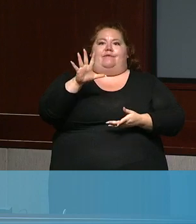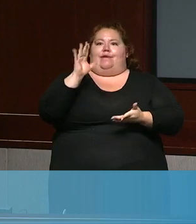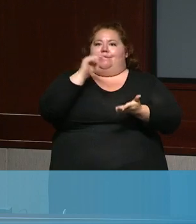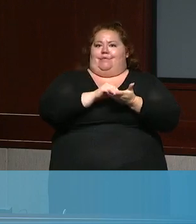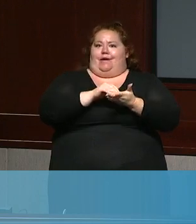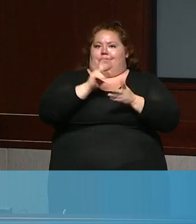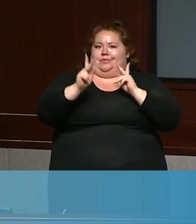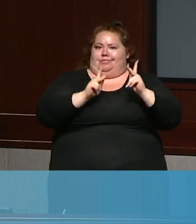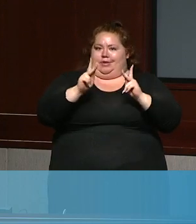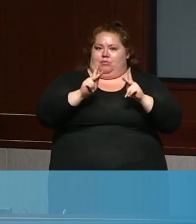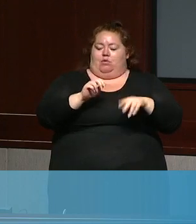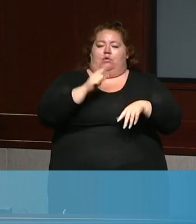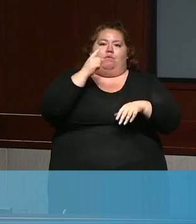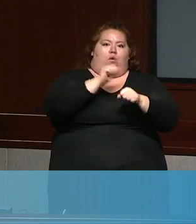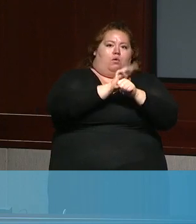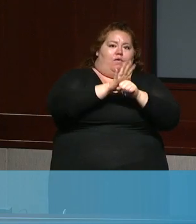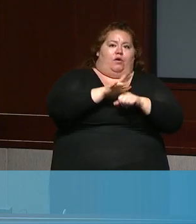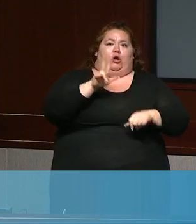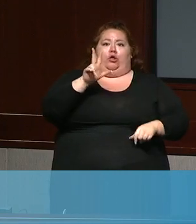date.